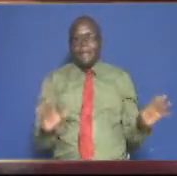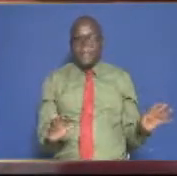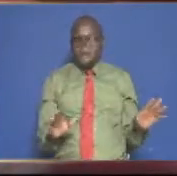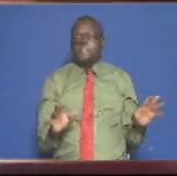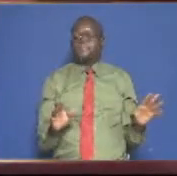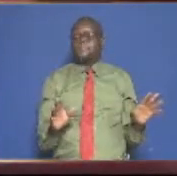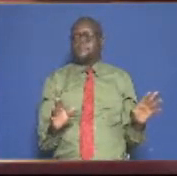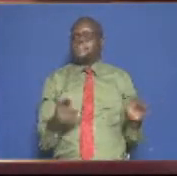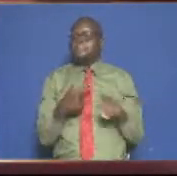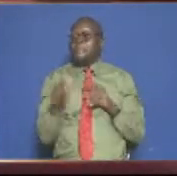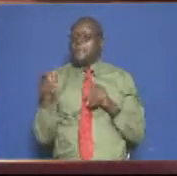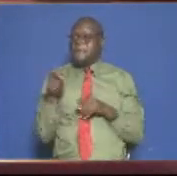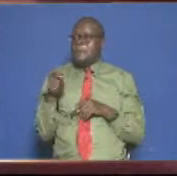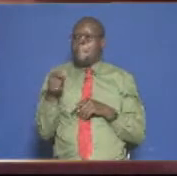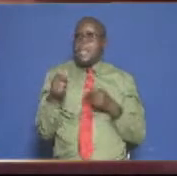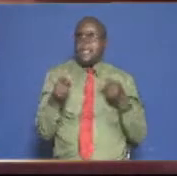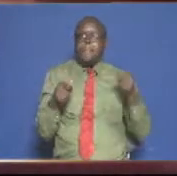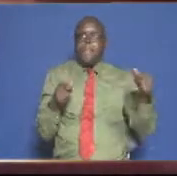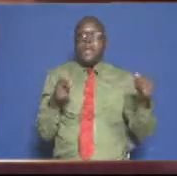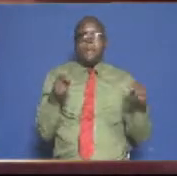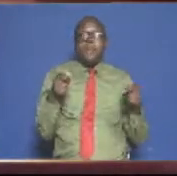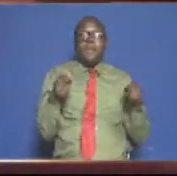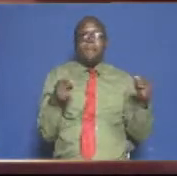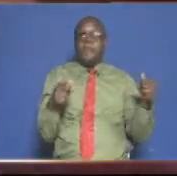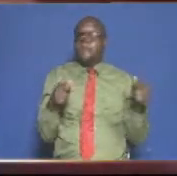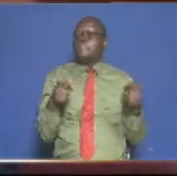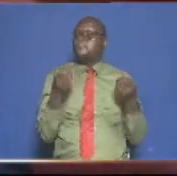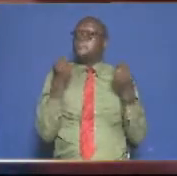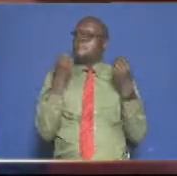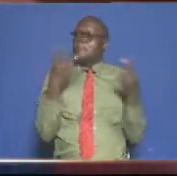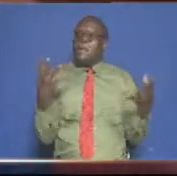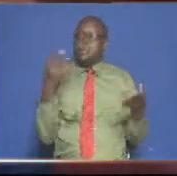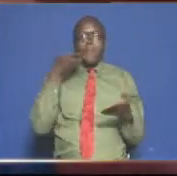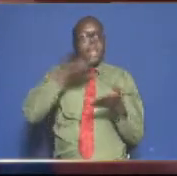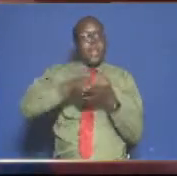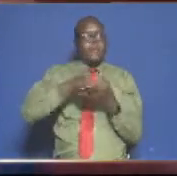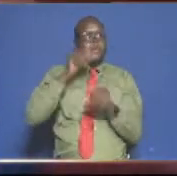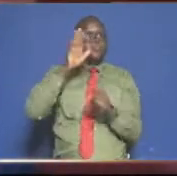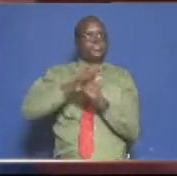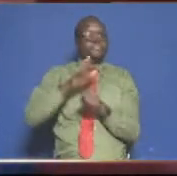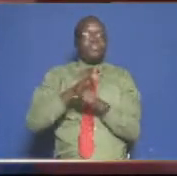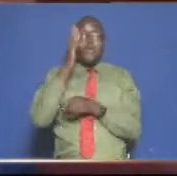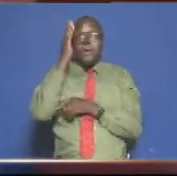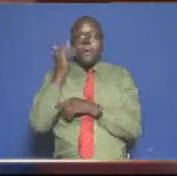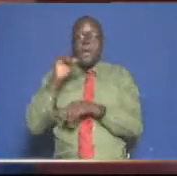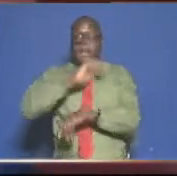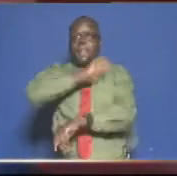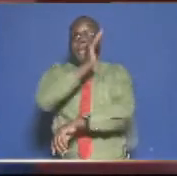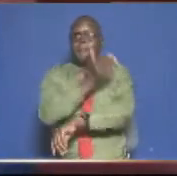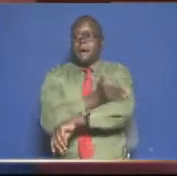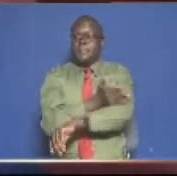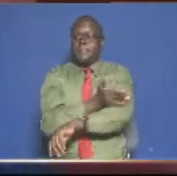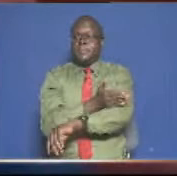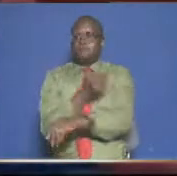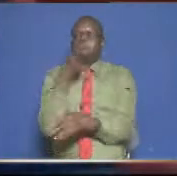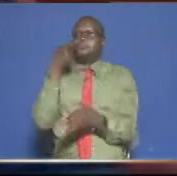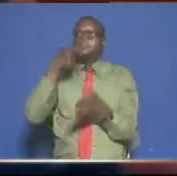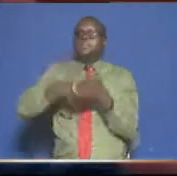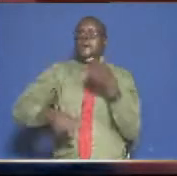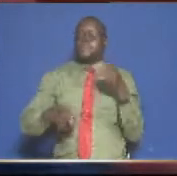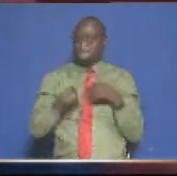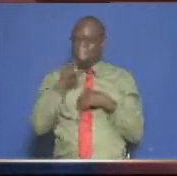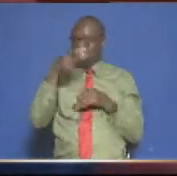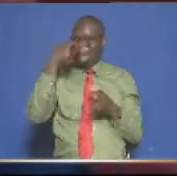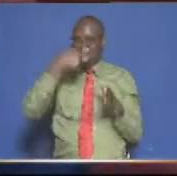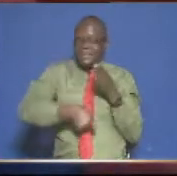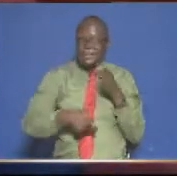KPLC, they earn billions of shillings in the name of capacity charges. These